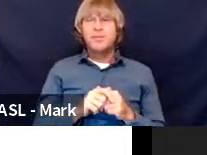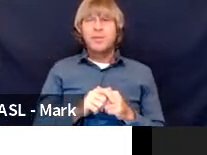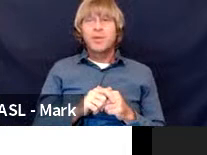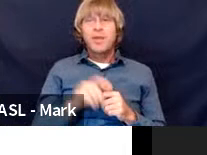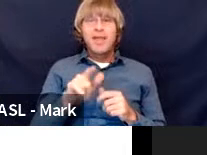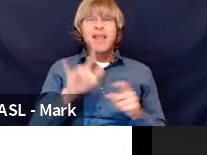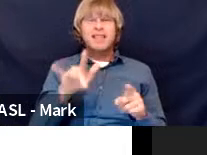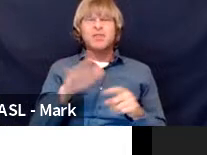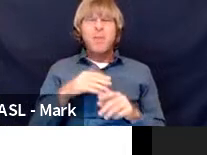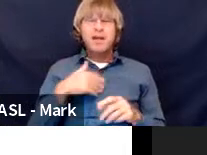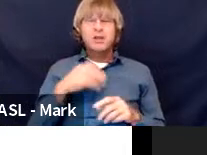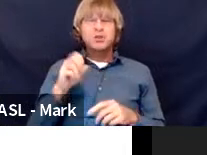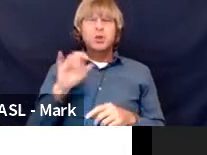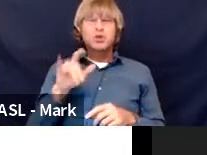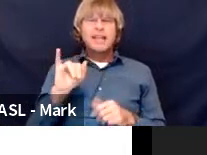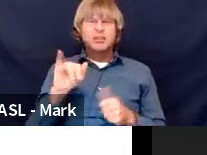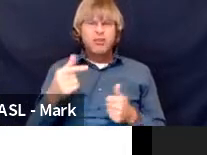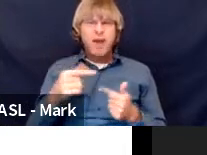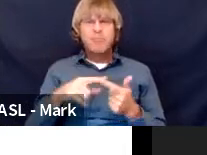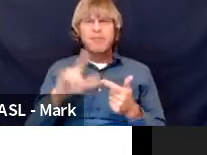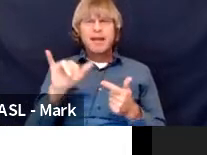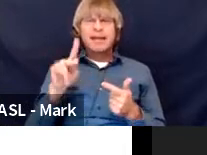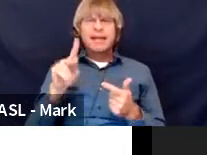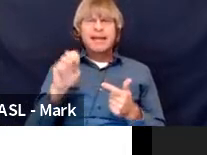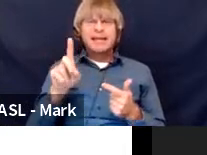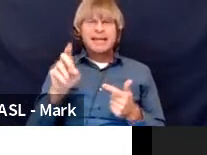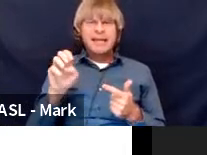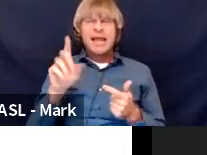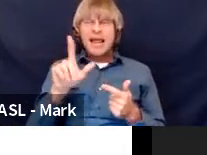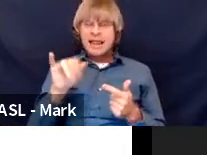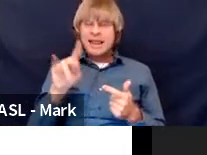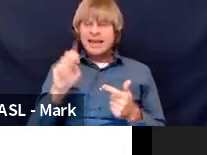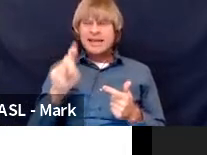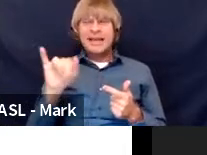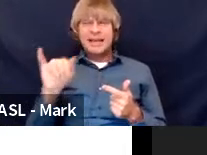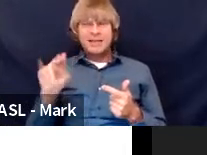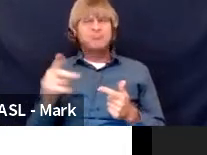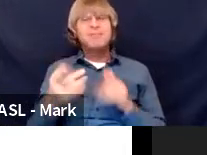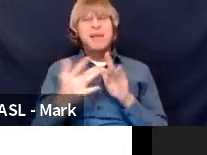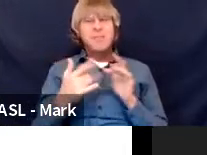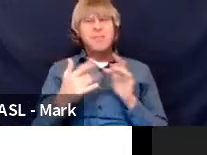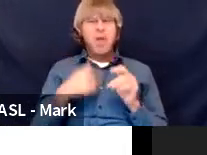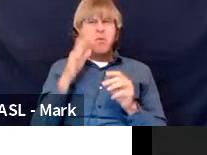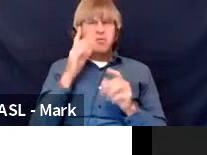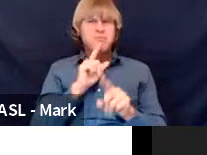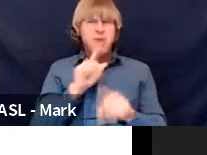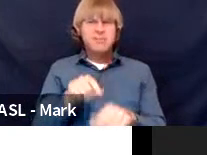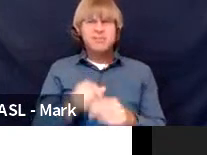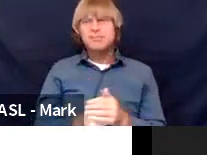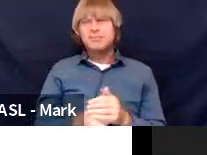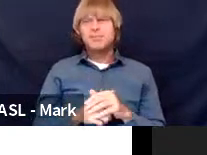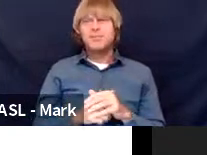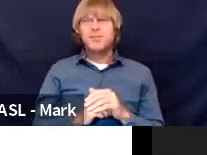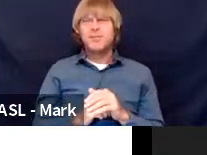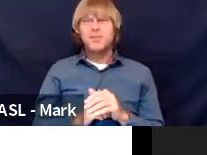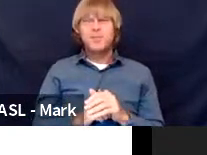Links to my social media, like Instagram and LinkedIn. So hit me up, I'll respond back.